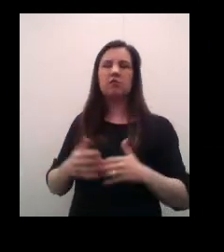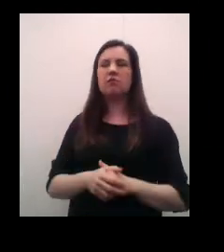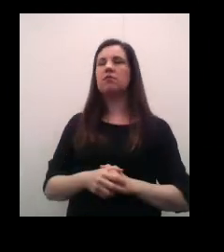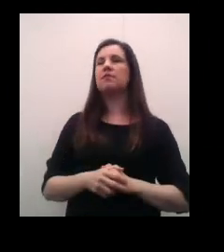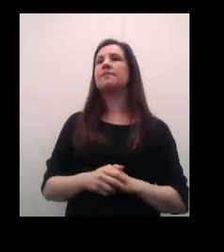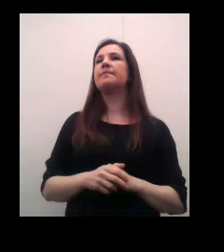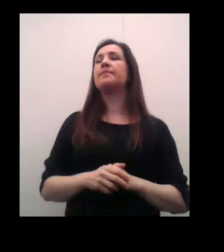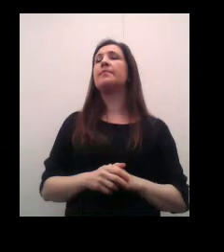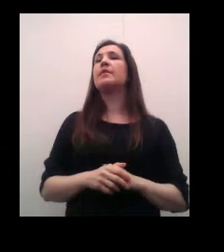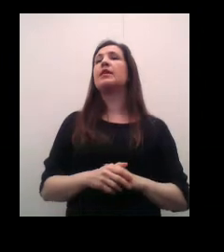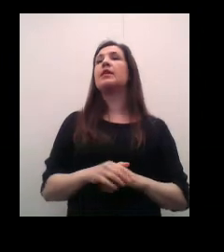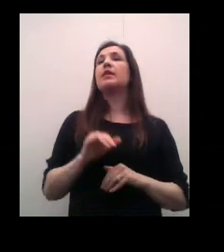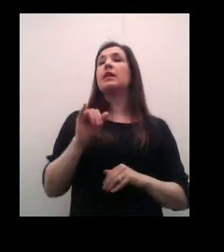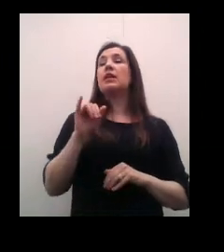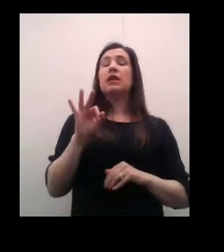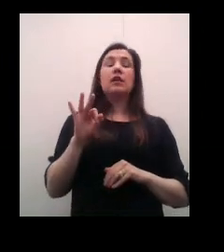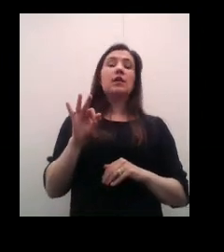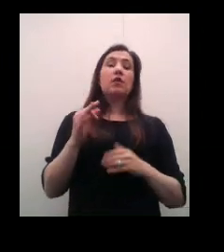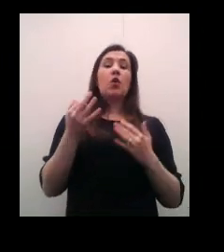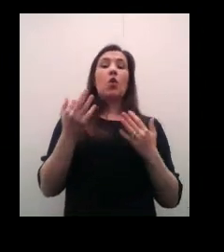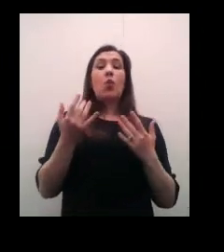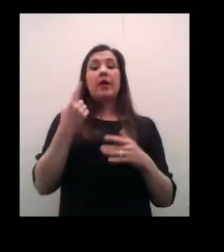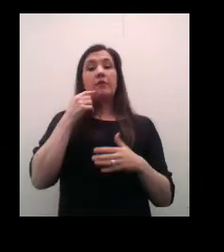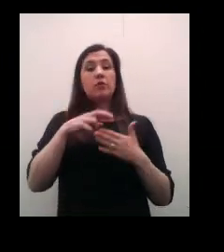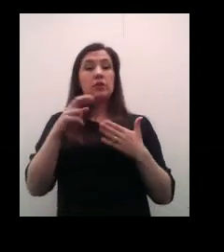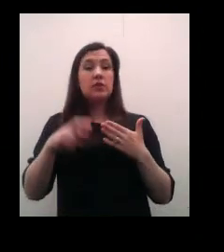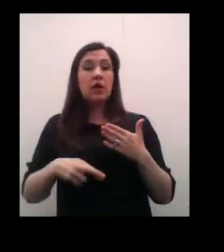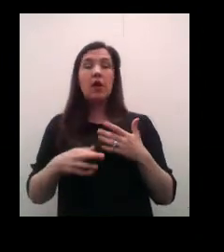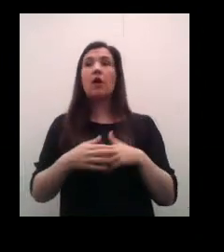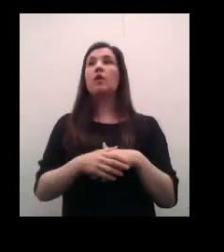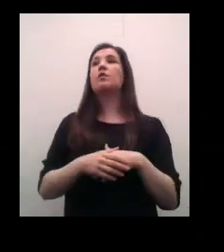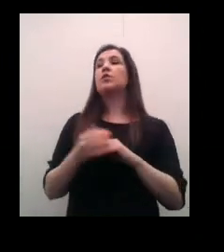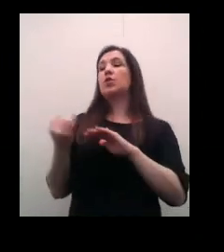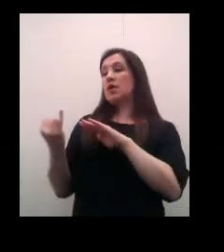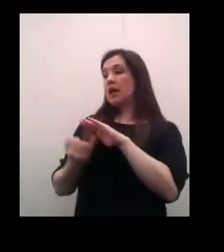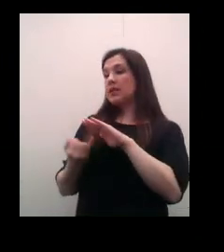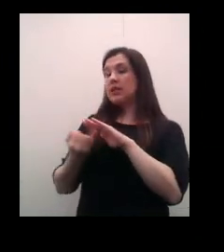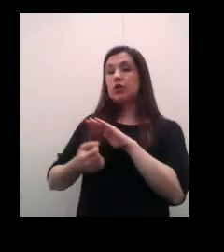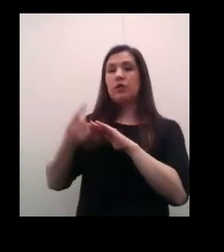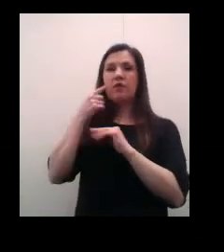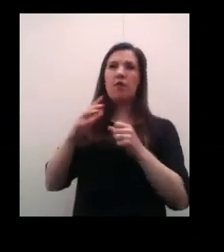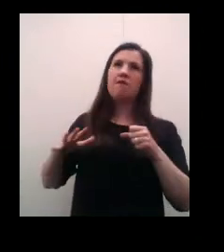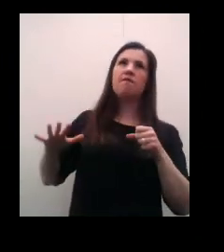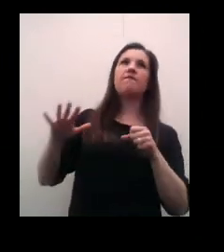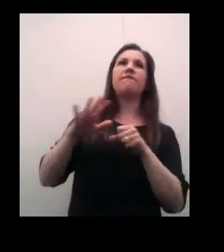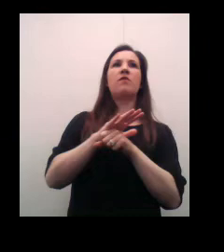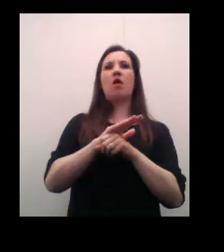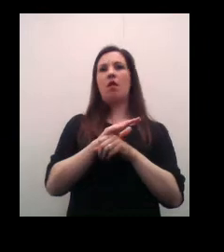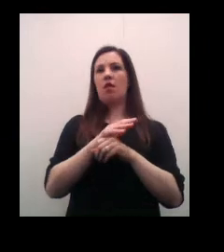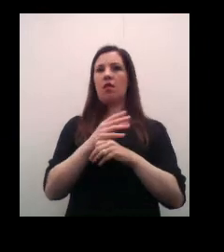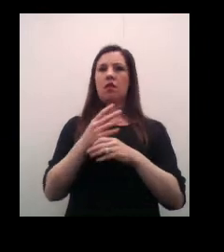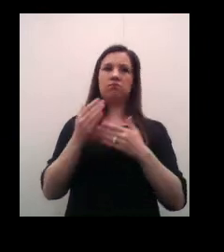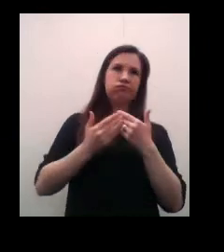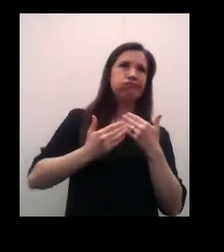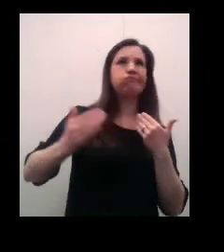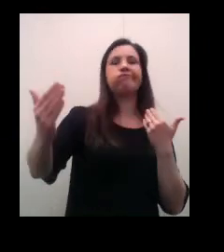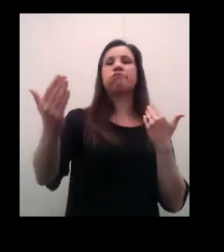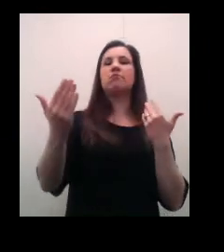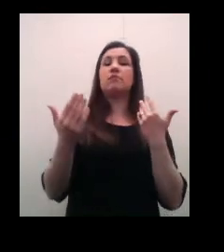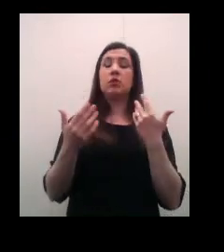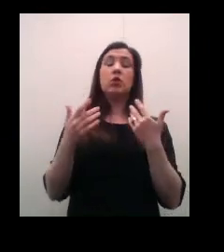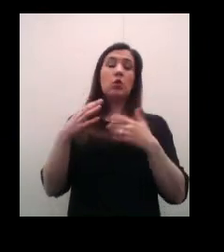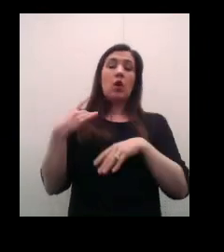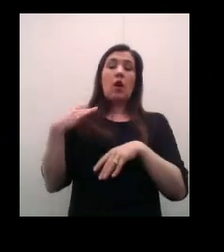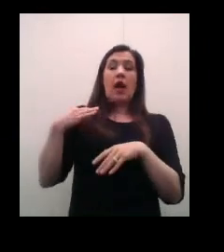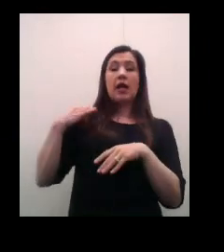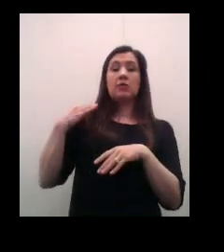whether it just be when you're waiting for your test results or you have to be in isolation for the full course, you are eligible for paid